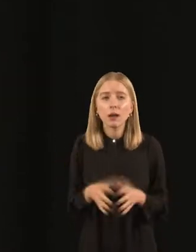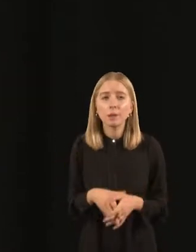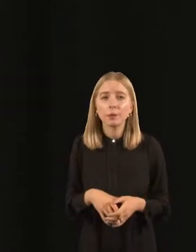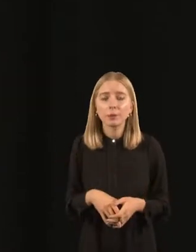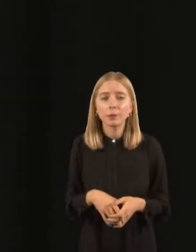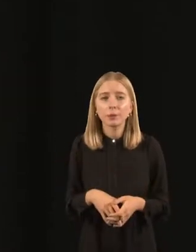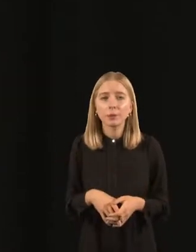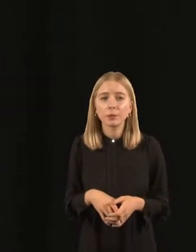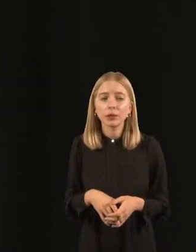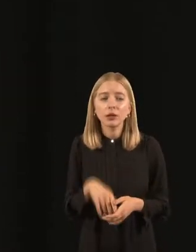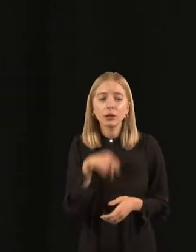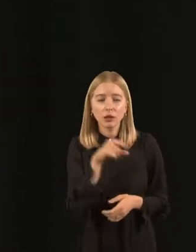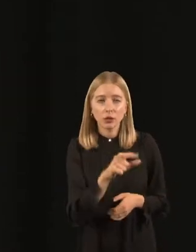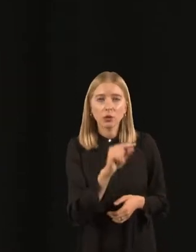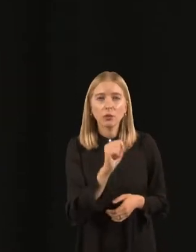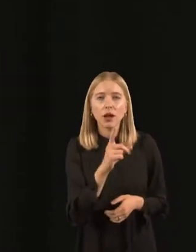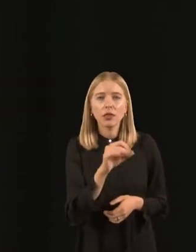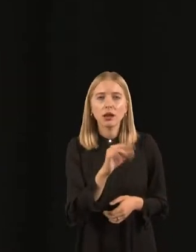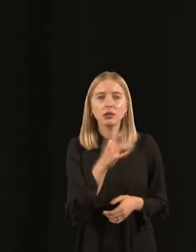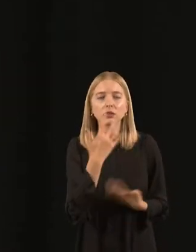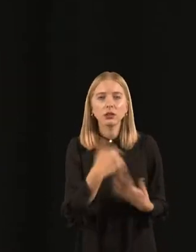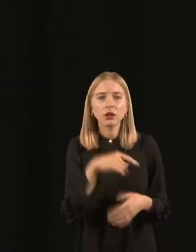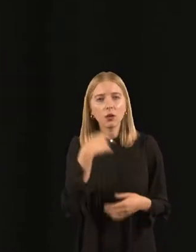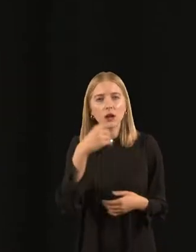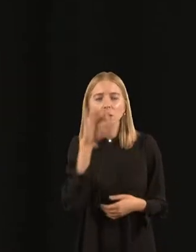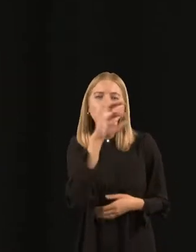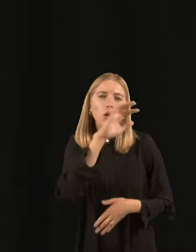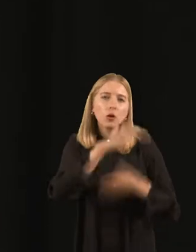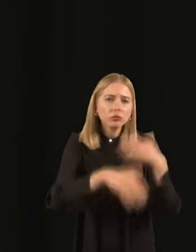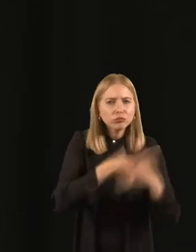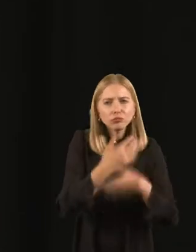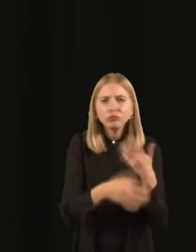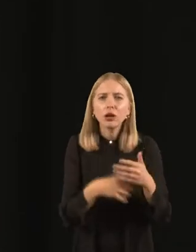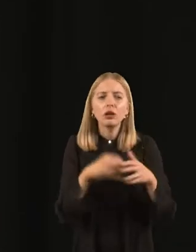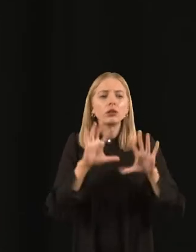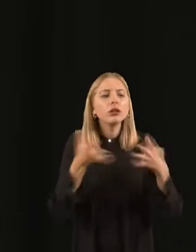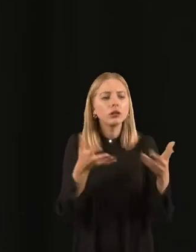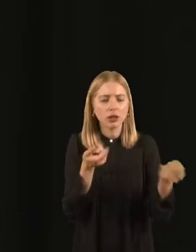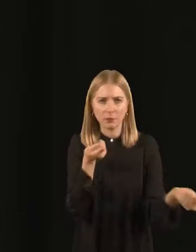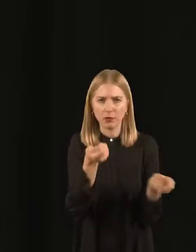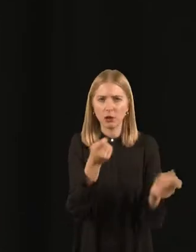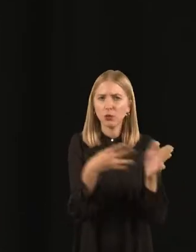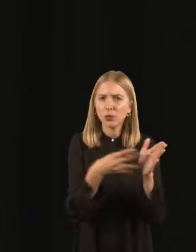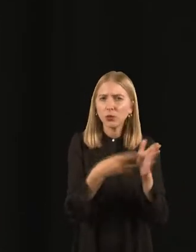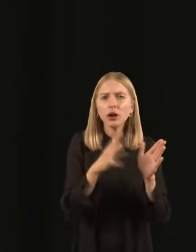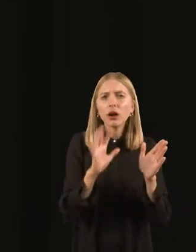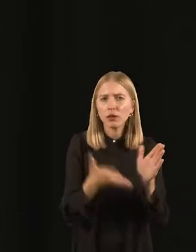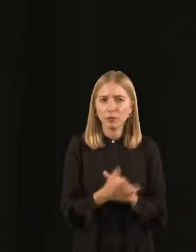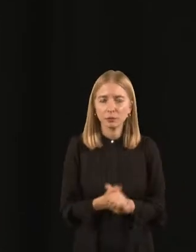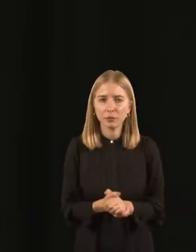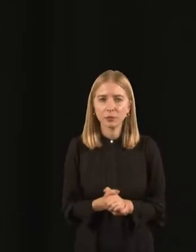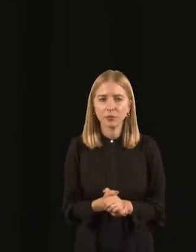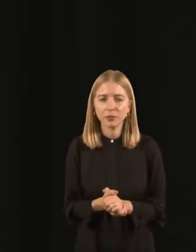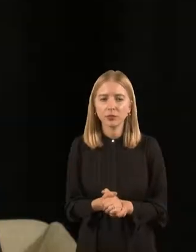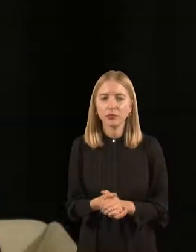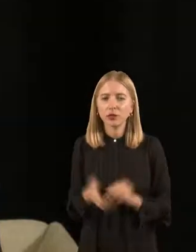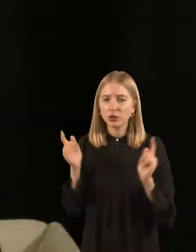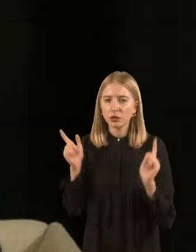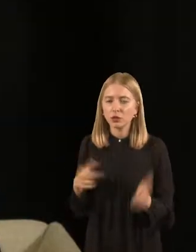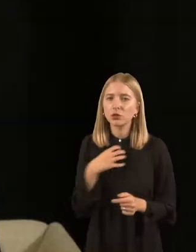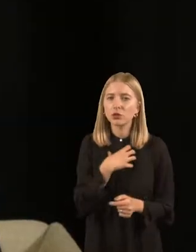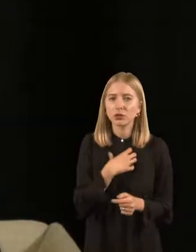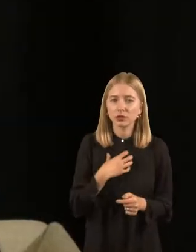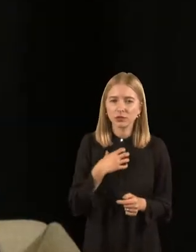words, concluding words from your own points of view. So how can we manage the chaos,